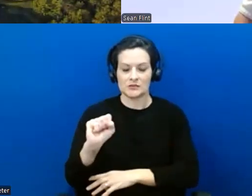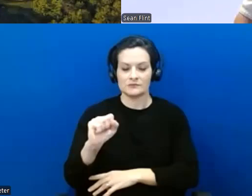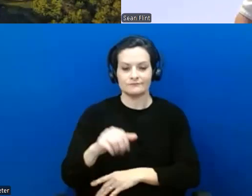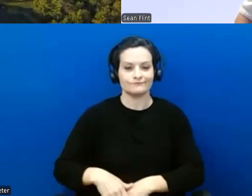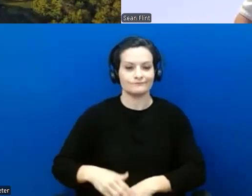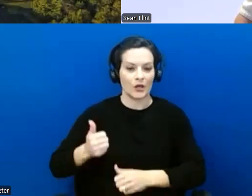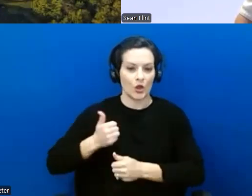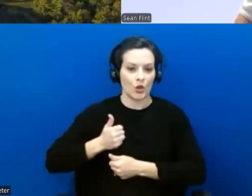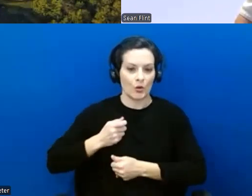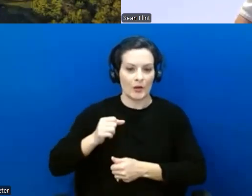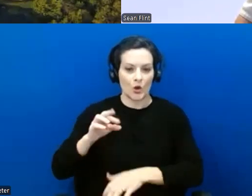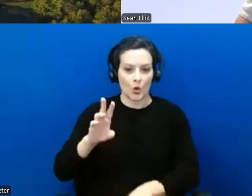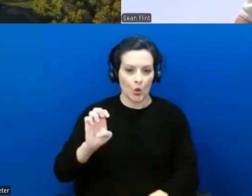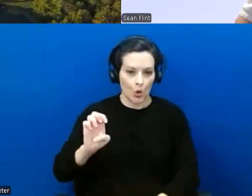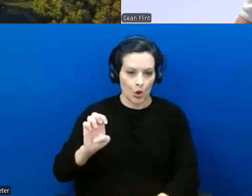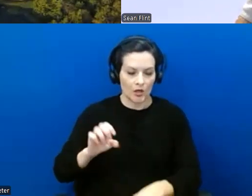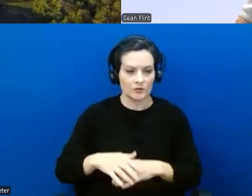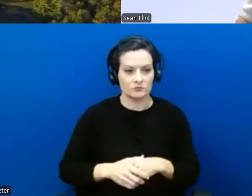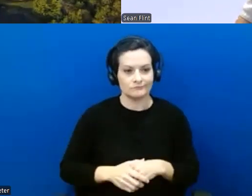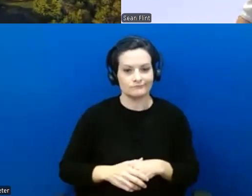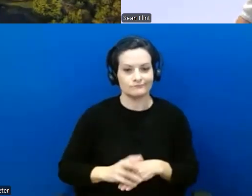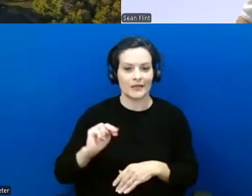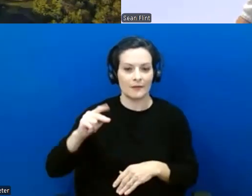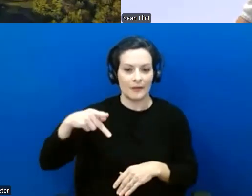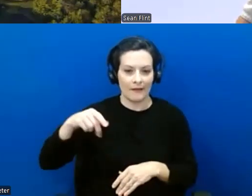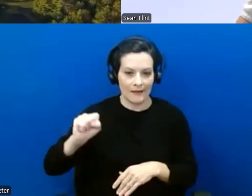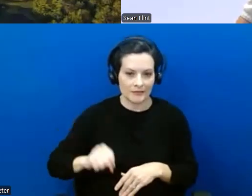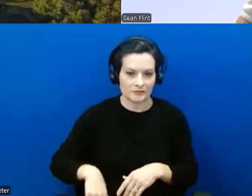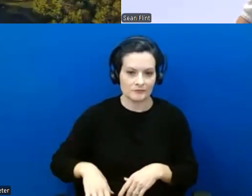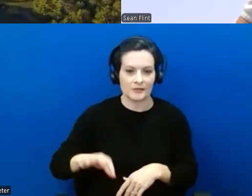Corps, MTS, Forest Service,